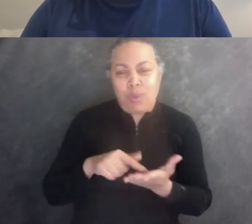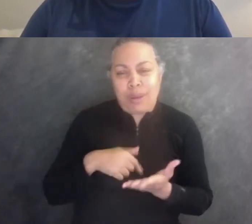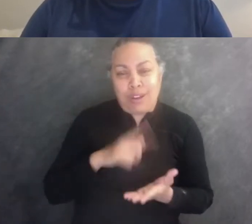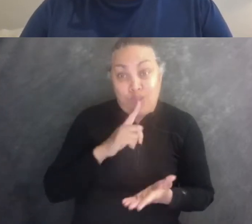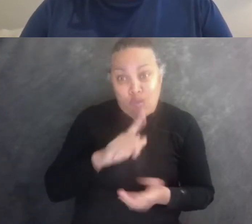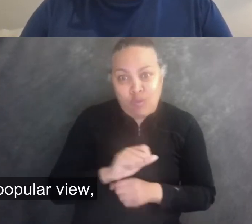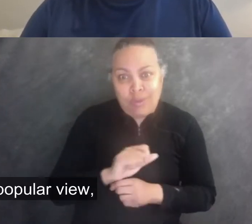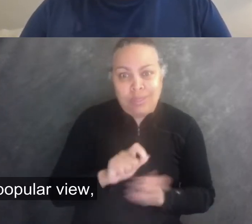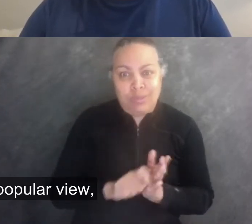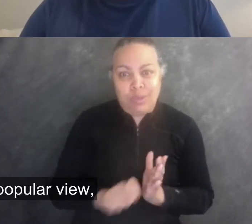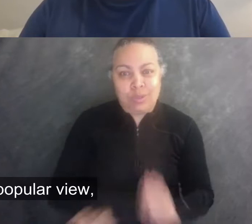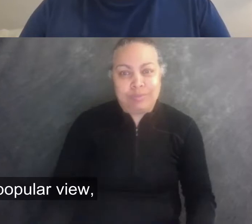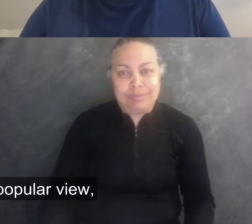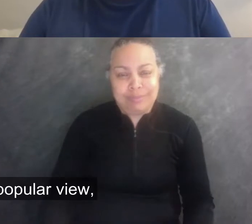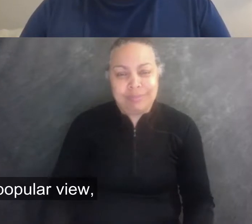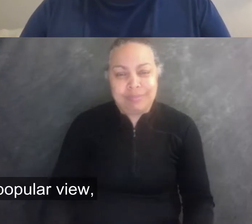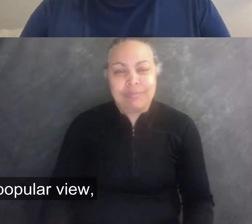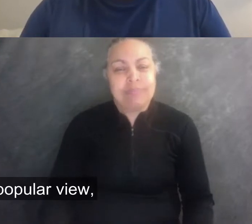Mm-hmm. I know that is not a popular view,